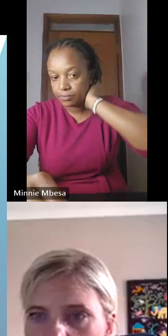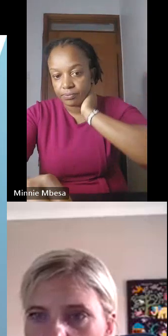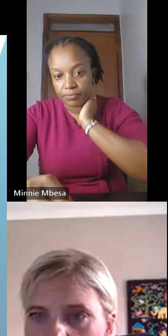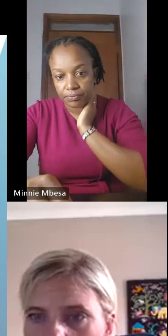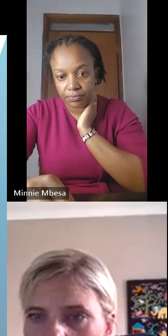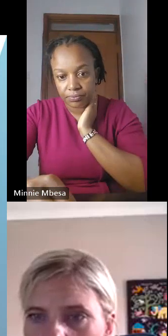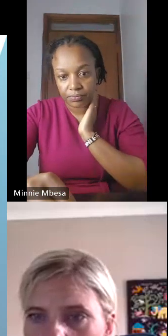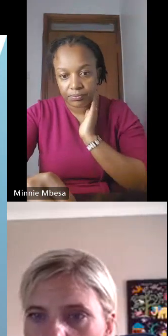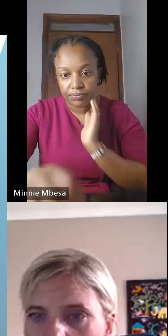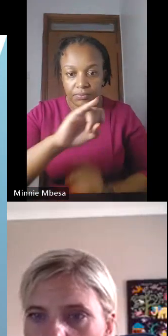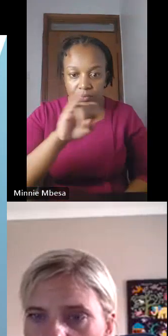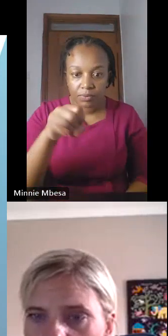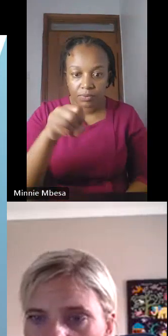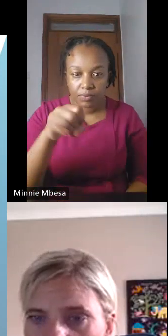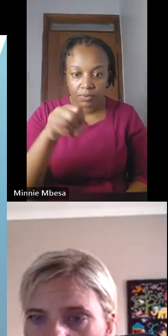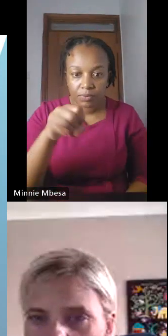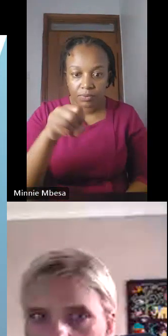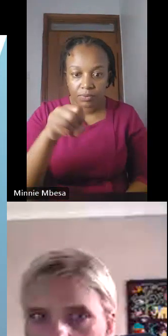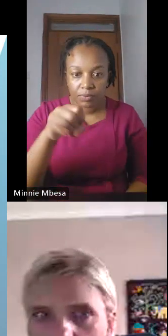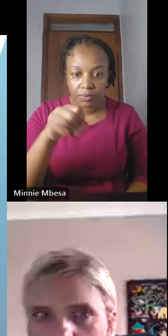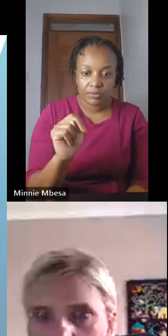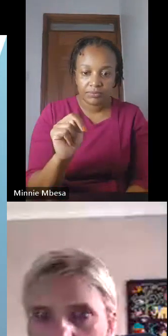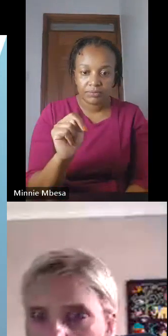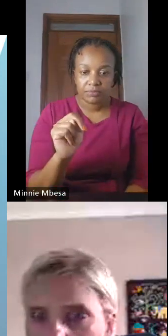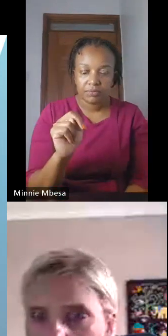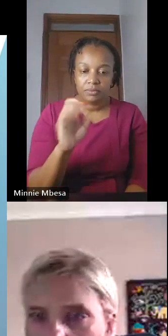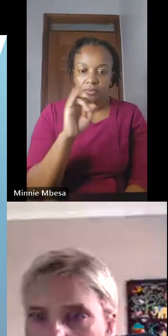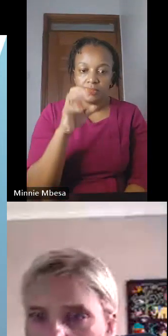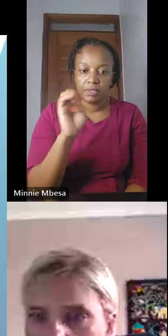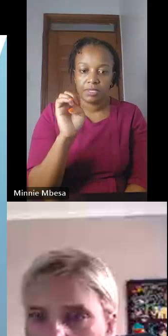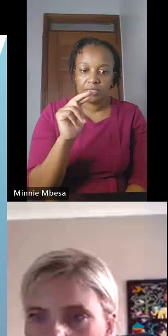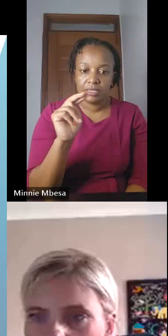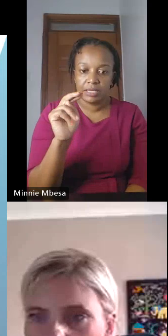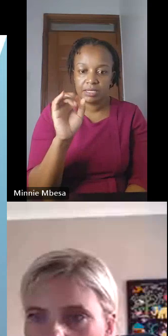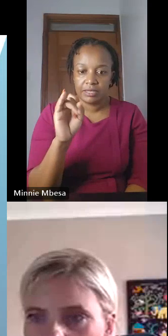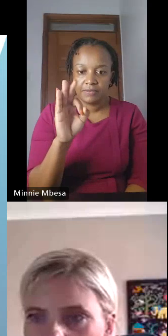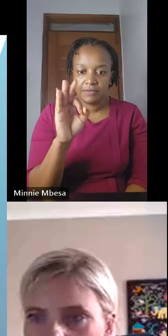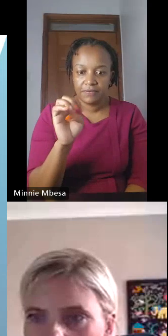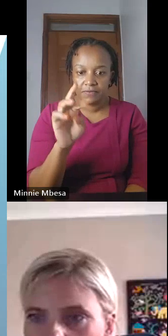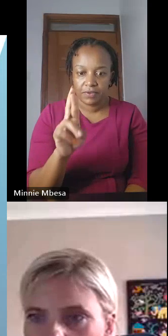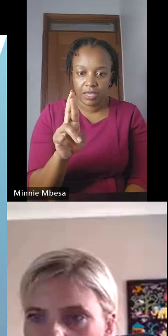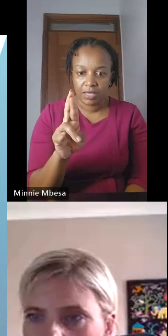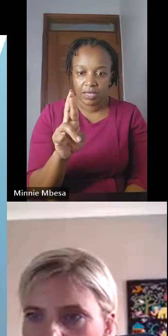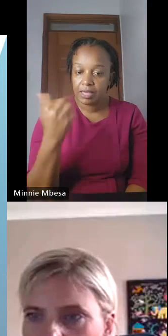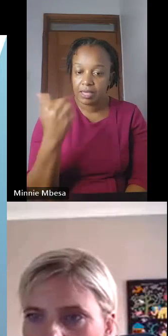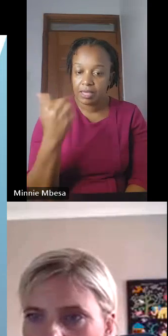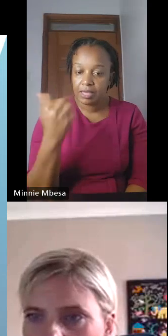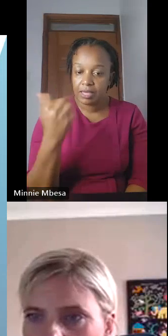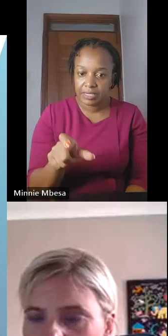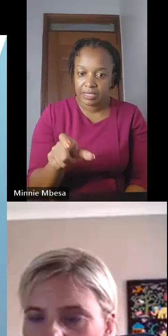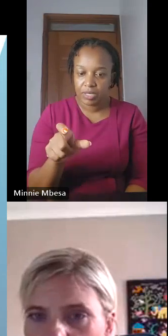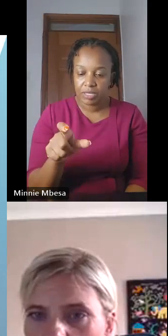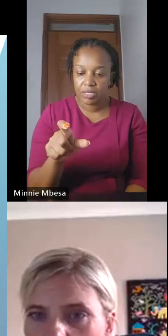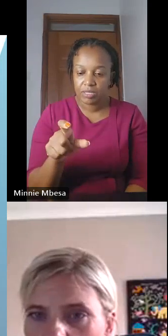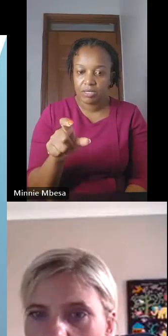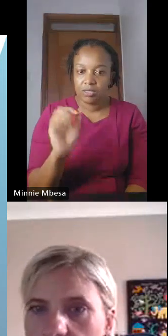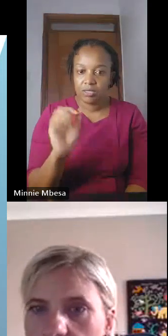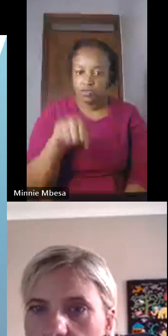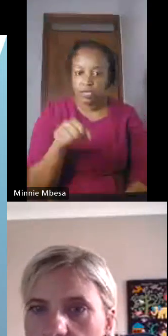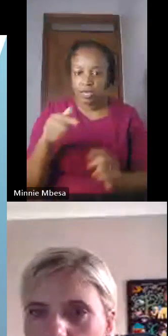John, Tugemi, Jennifer, anybody, if you can, I've allowed your microphone, so